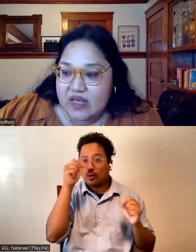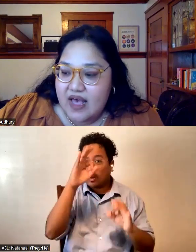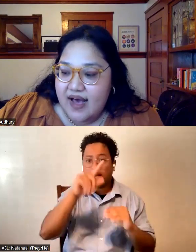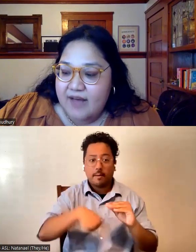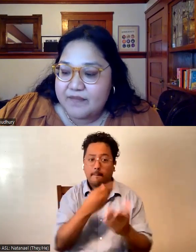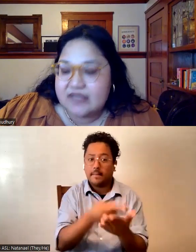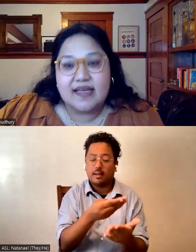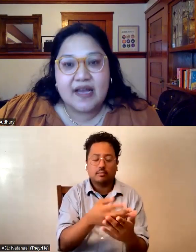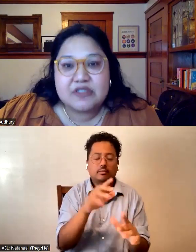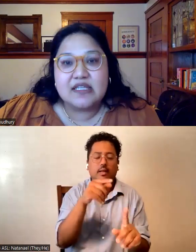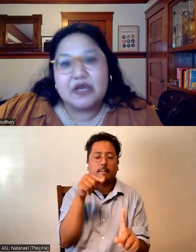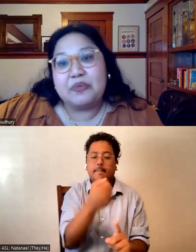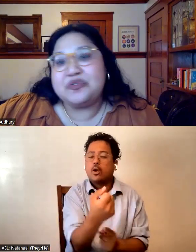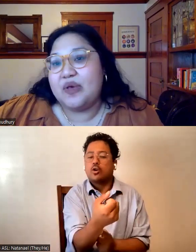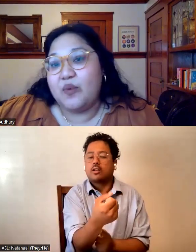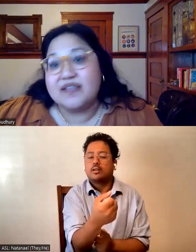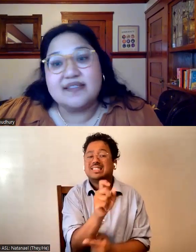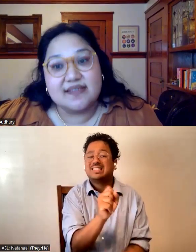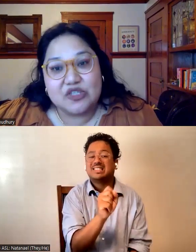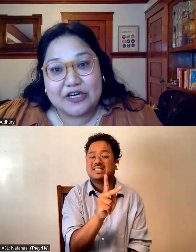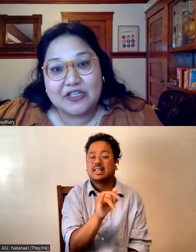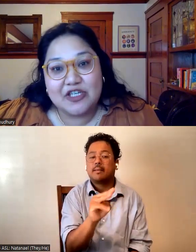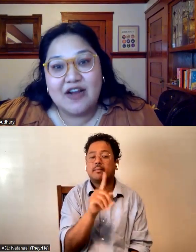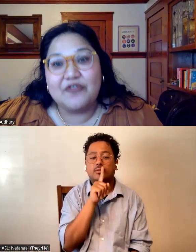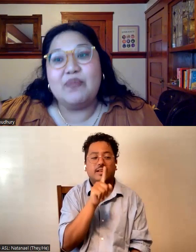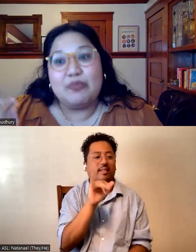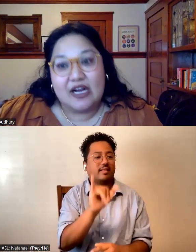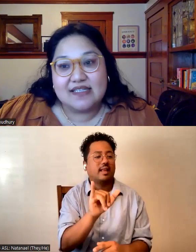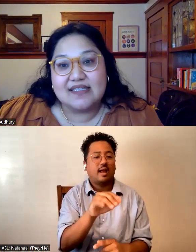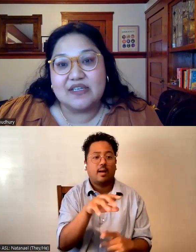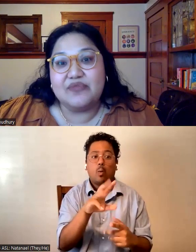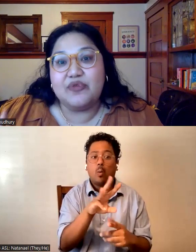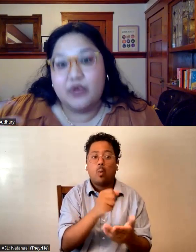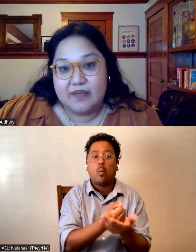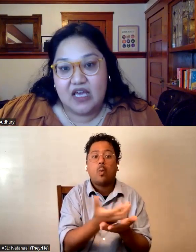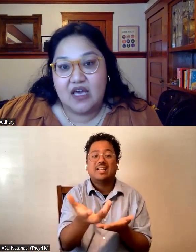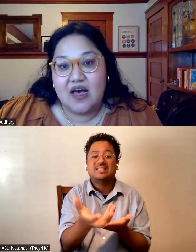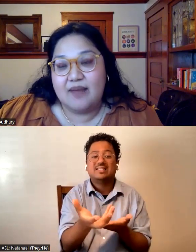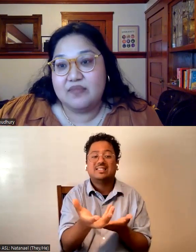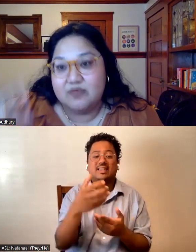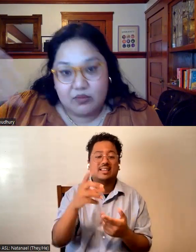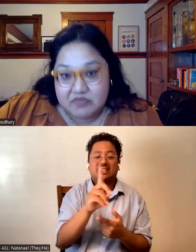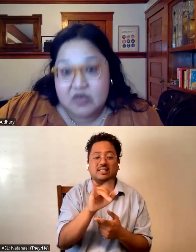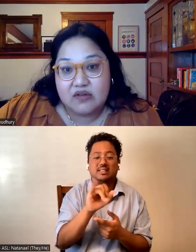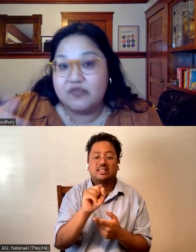milk is actually like originally a waste discharge from the process of creaming milk